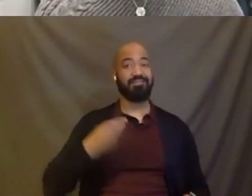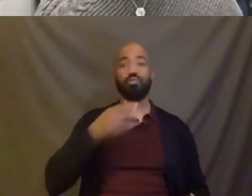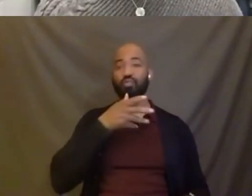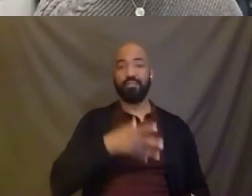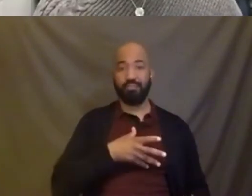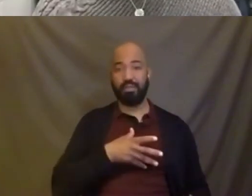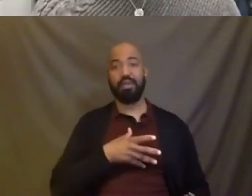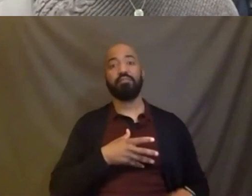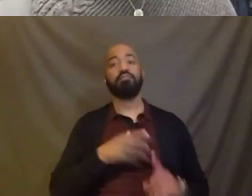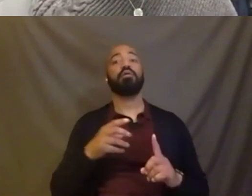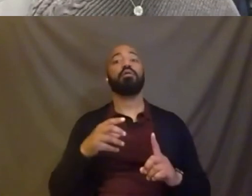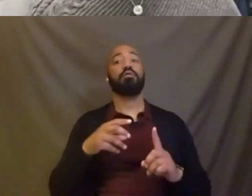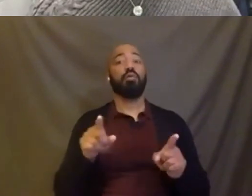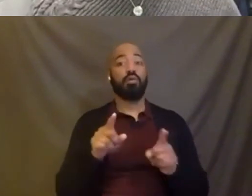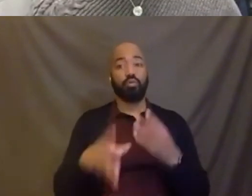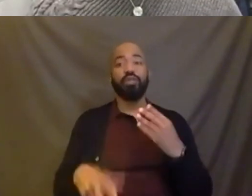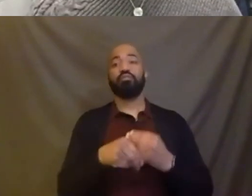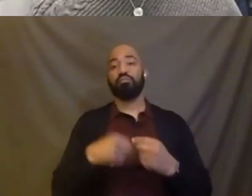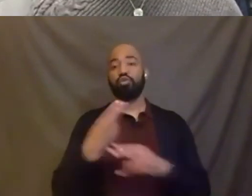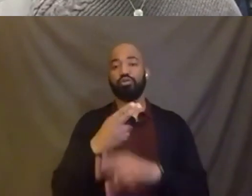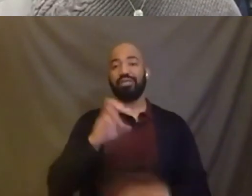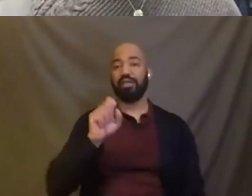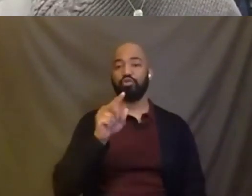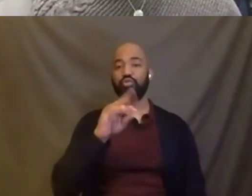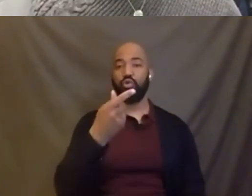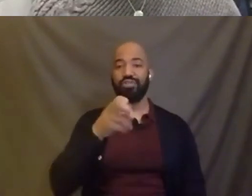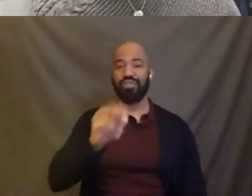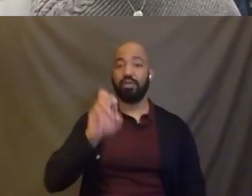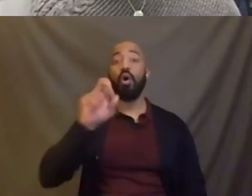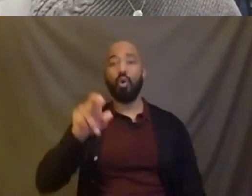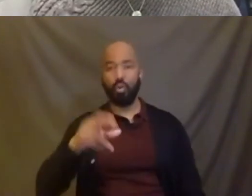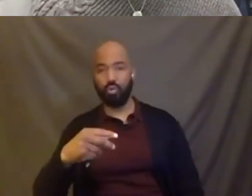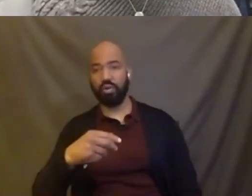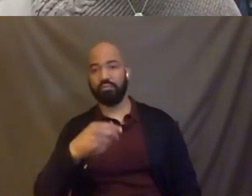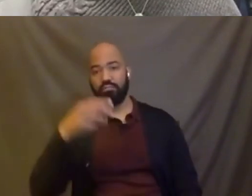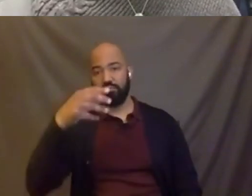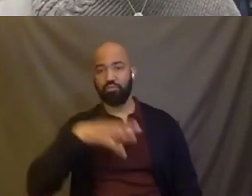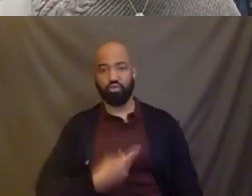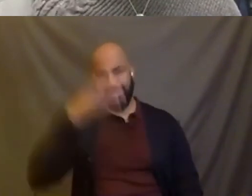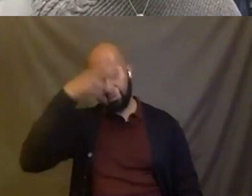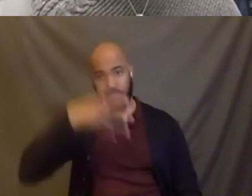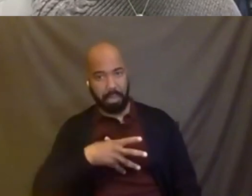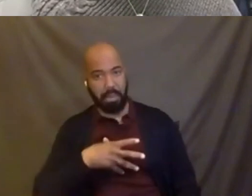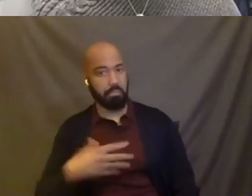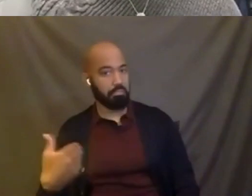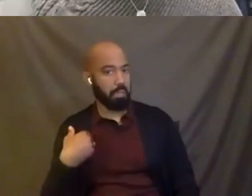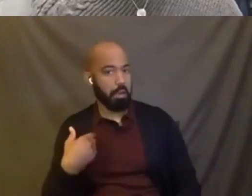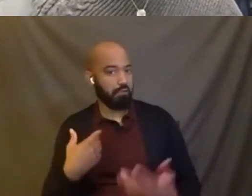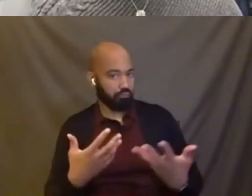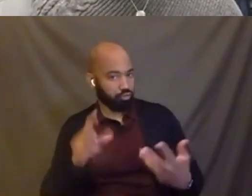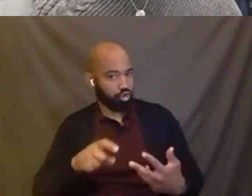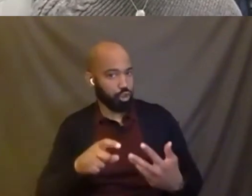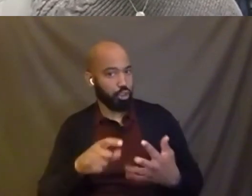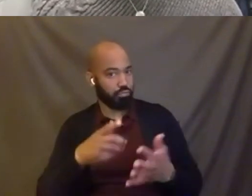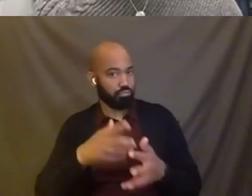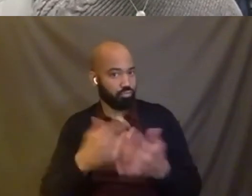great question. I'm so glad you brought that up. So yes, for any person who may need to have any kind of mammography testing, you want